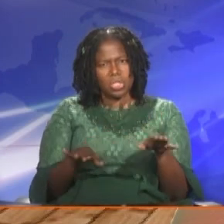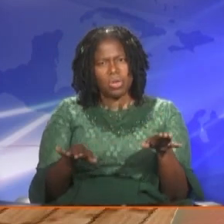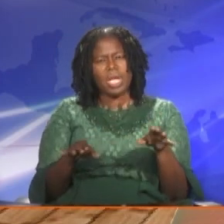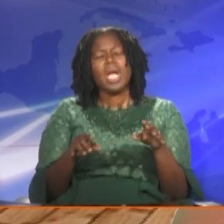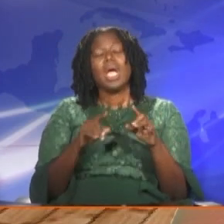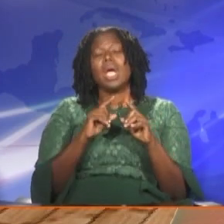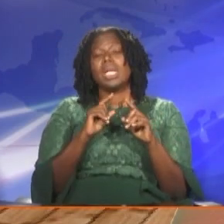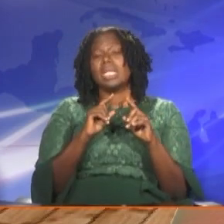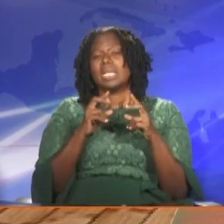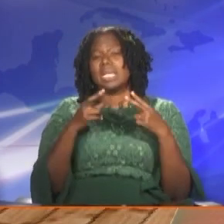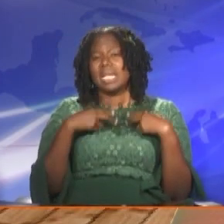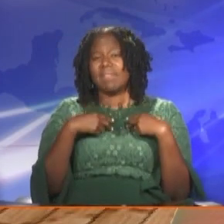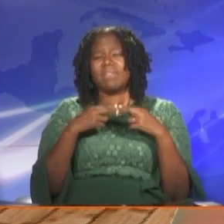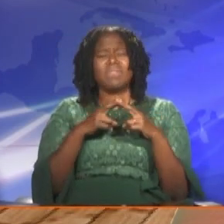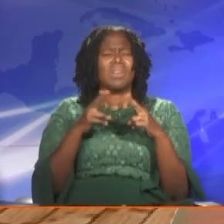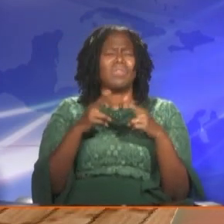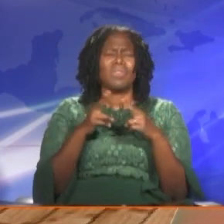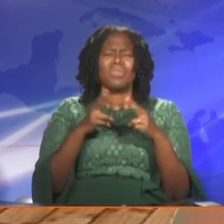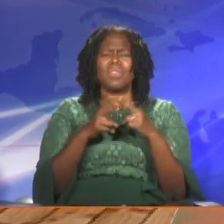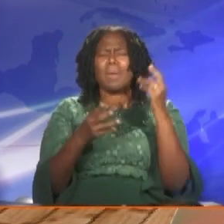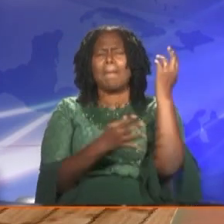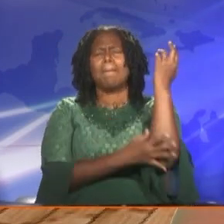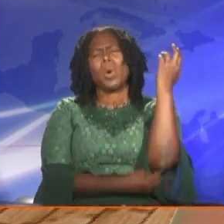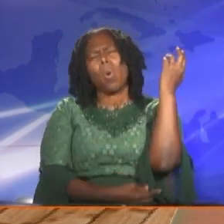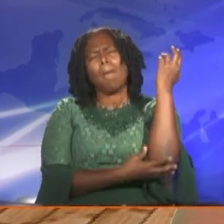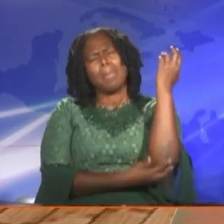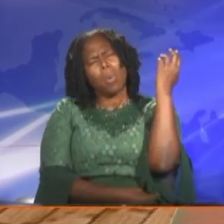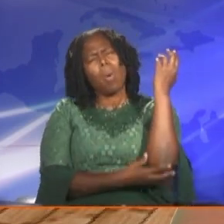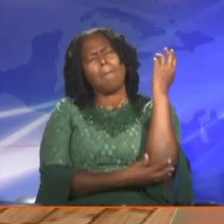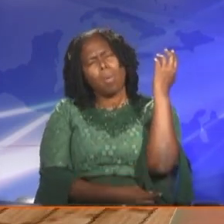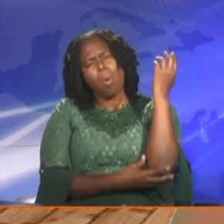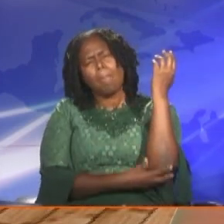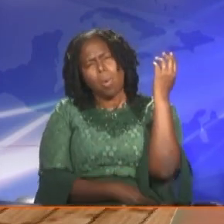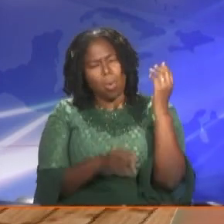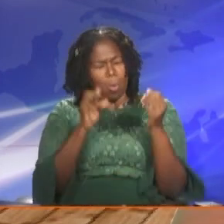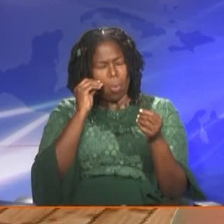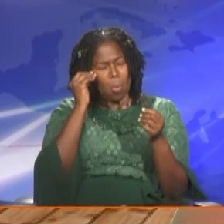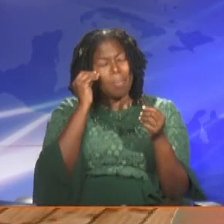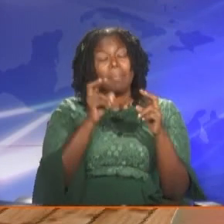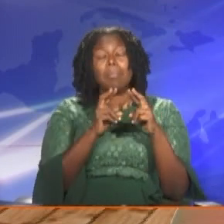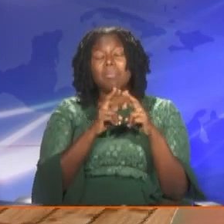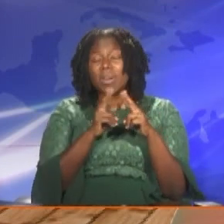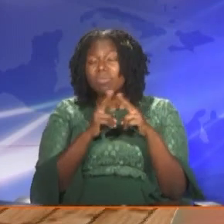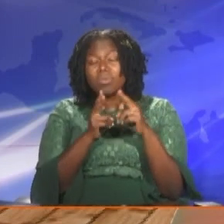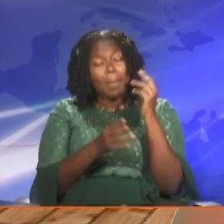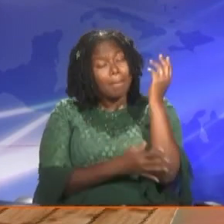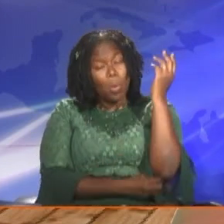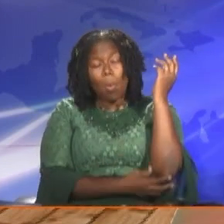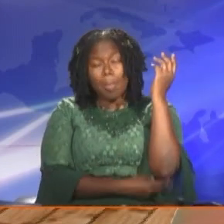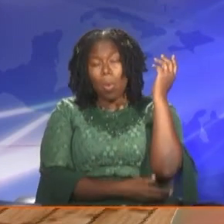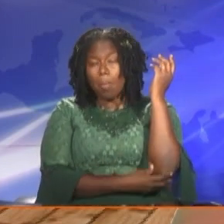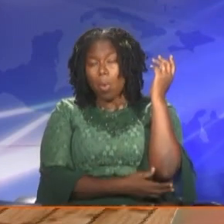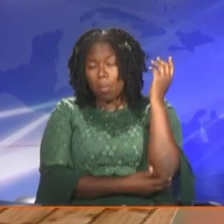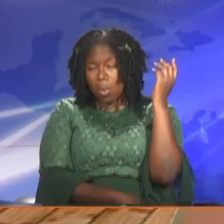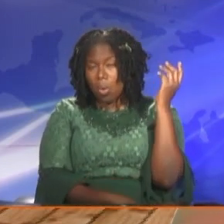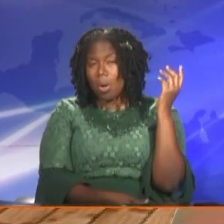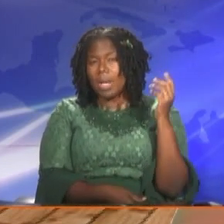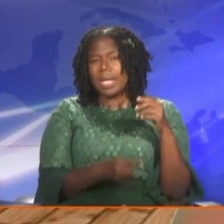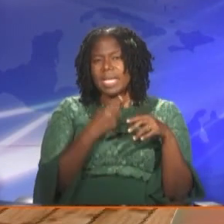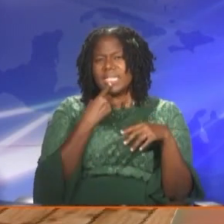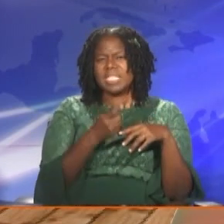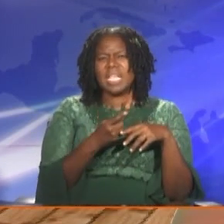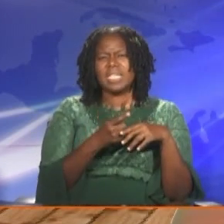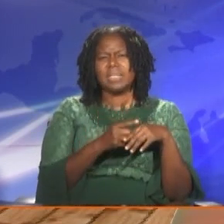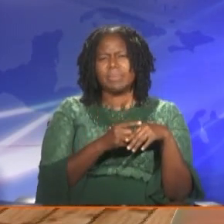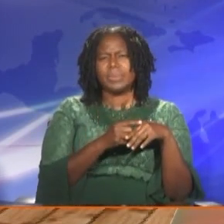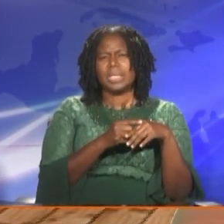extremely poor homes, and I'll explain extremely poor before you have poor and extremely poor, are twice as likely